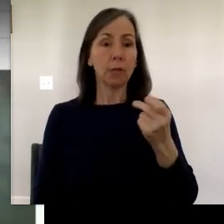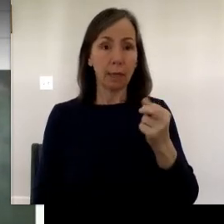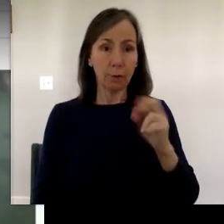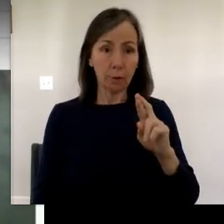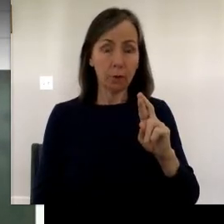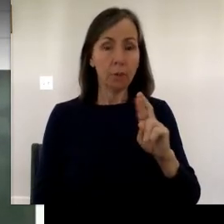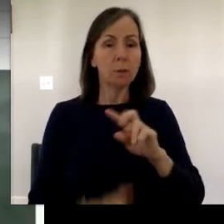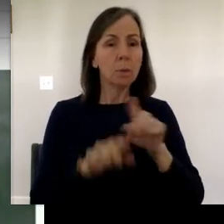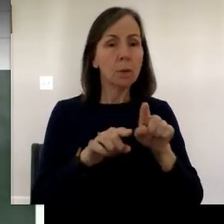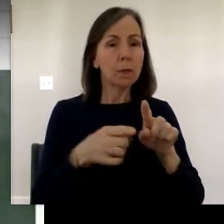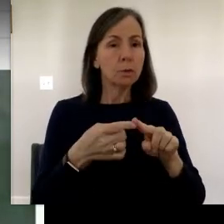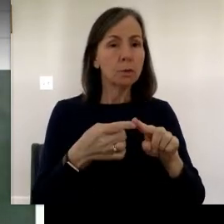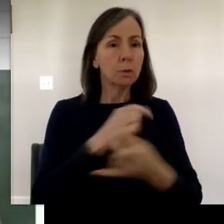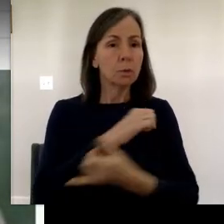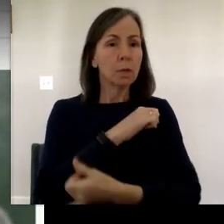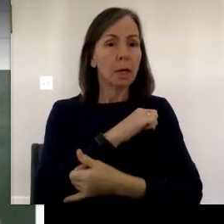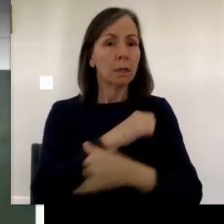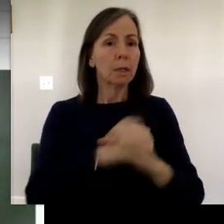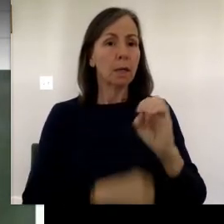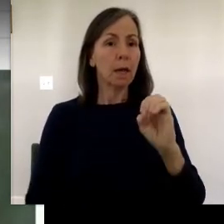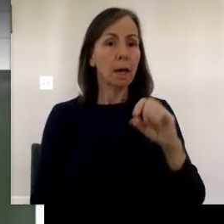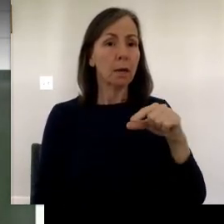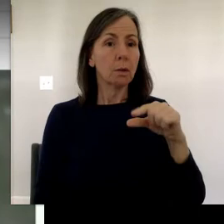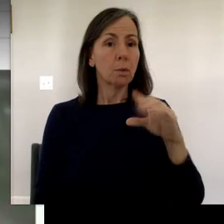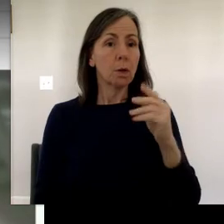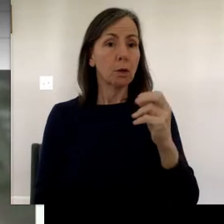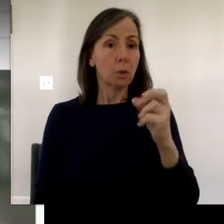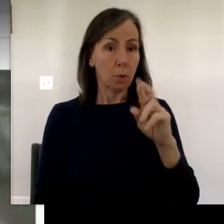evolution of several animal species.